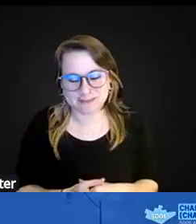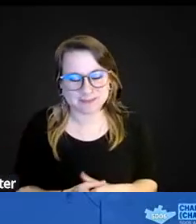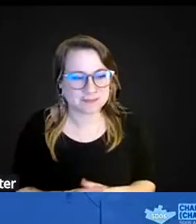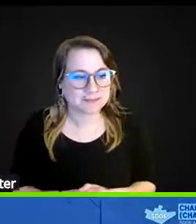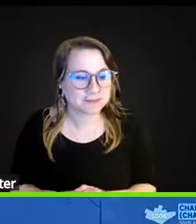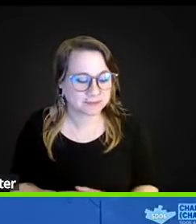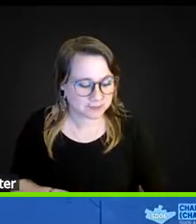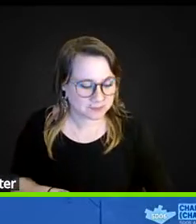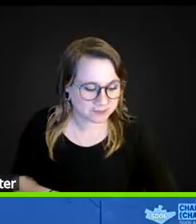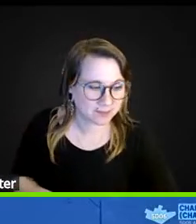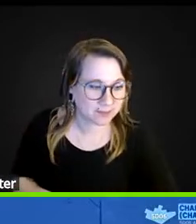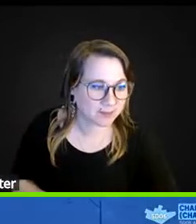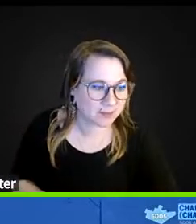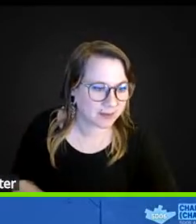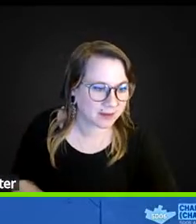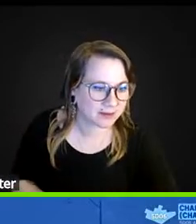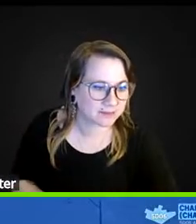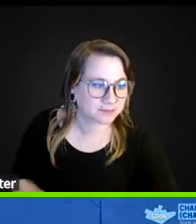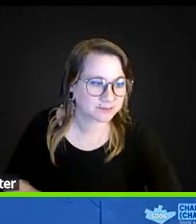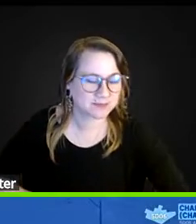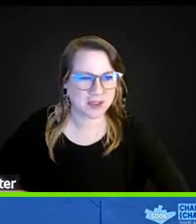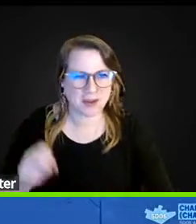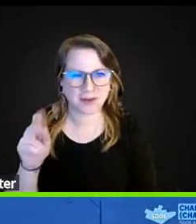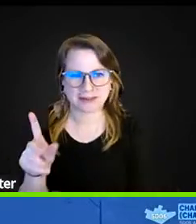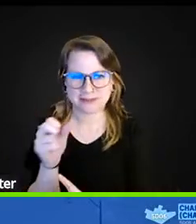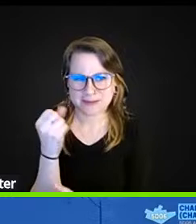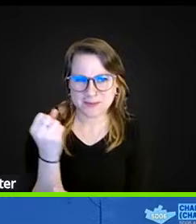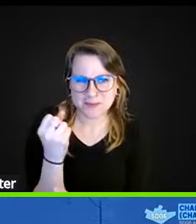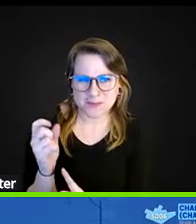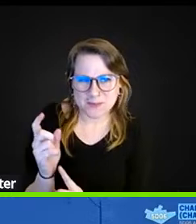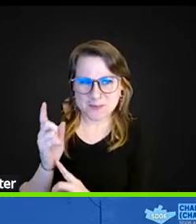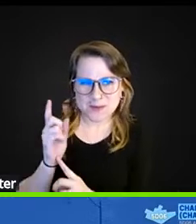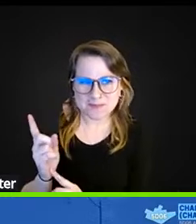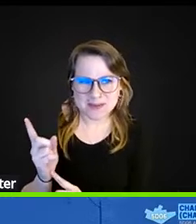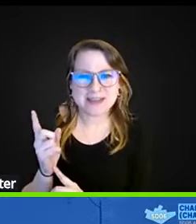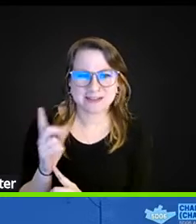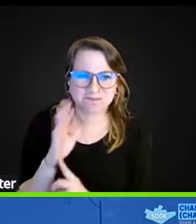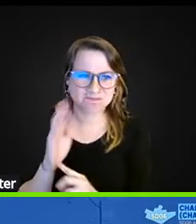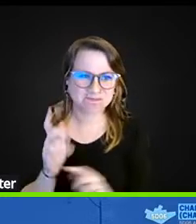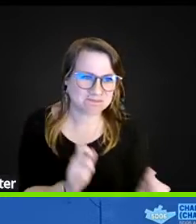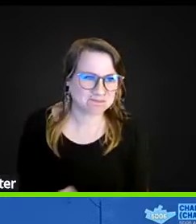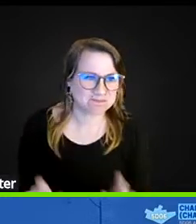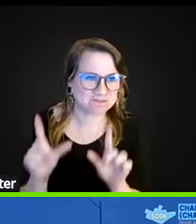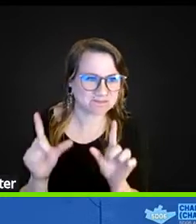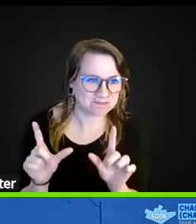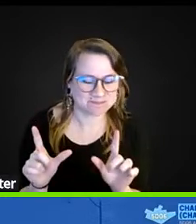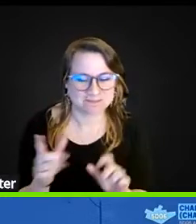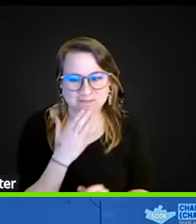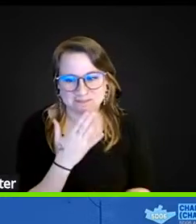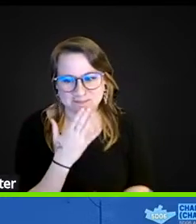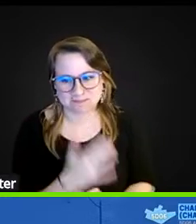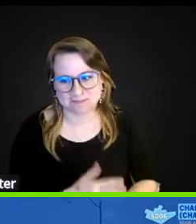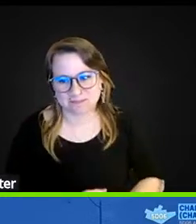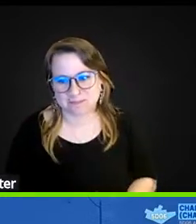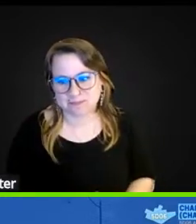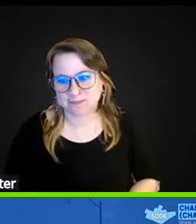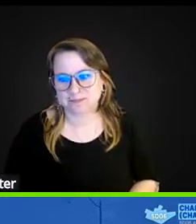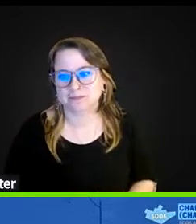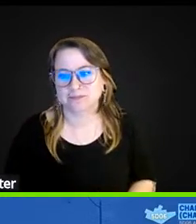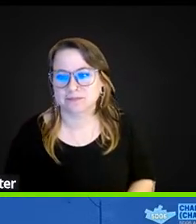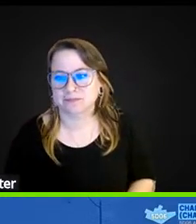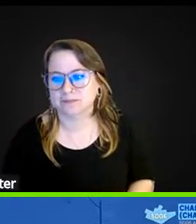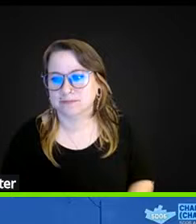All right, so hold tight 1 second for me, everyone. And I'm going to share